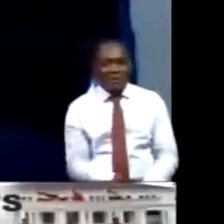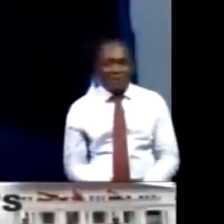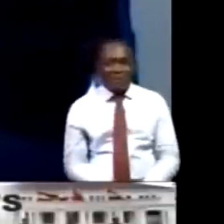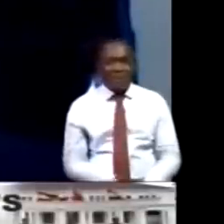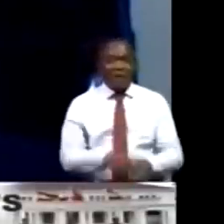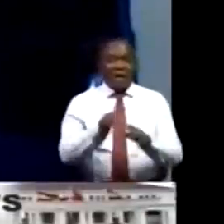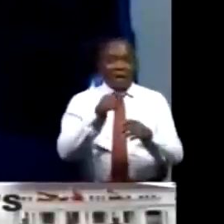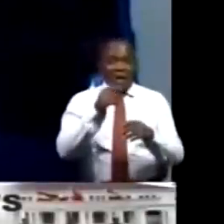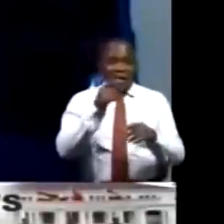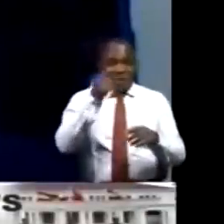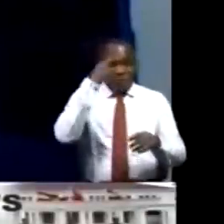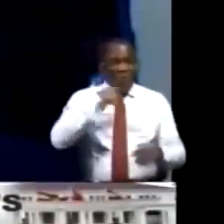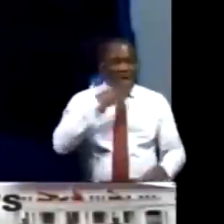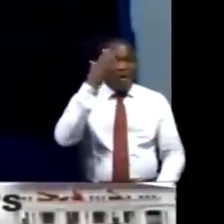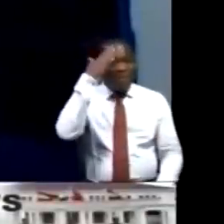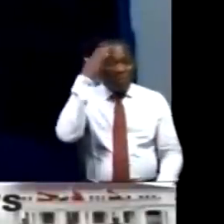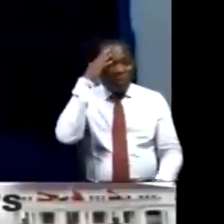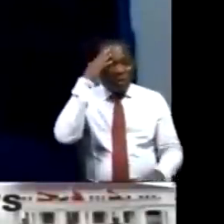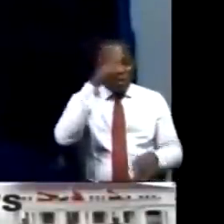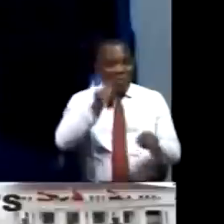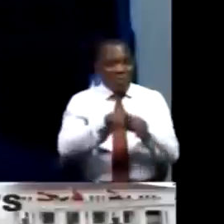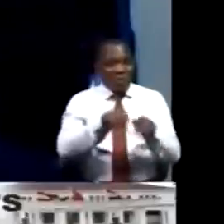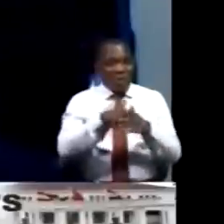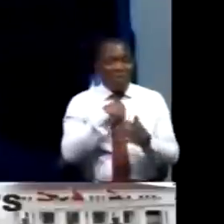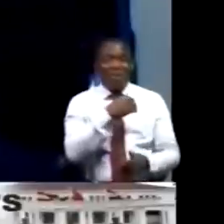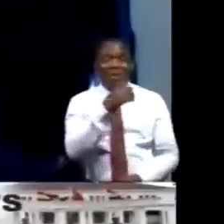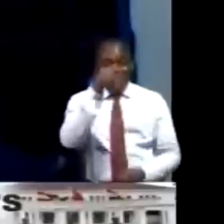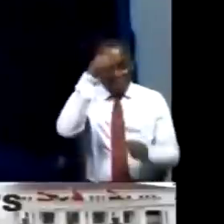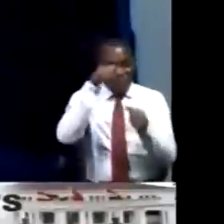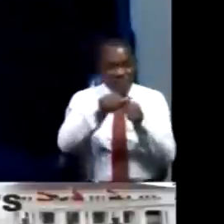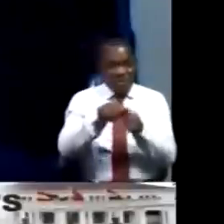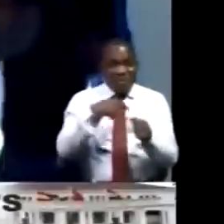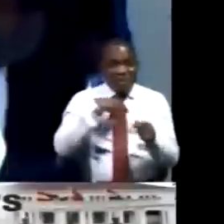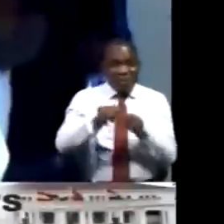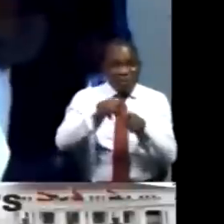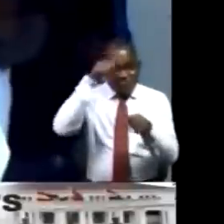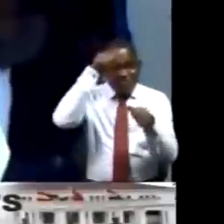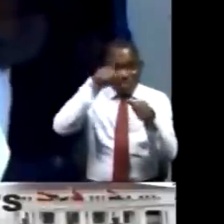To the best of my knowledge and recall, to the best of my knowledge and recall,